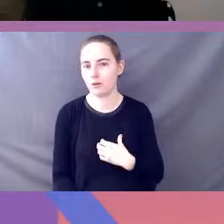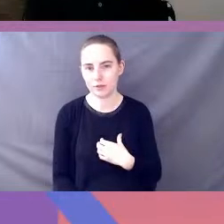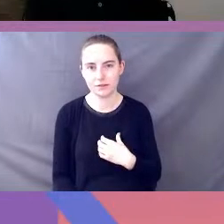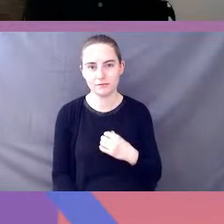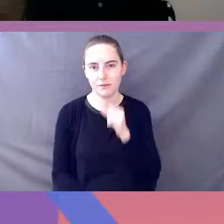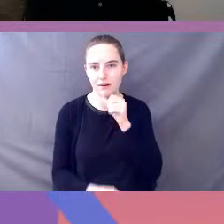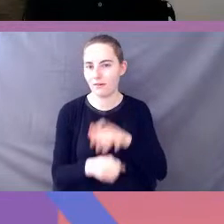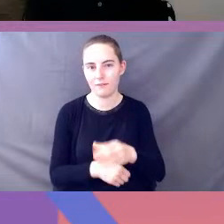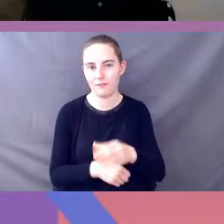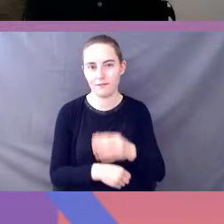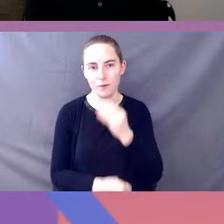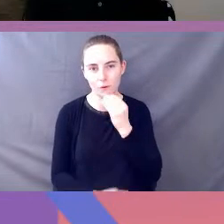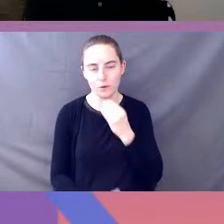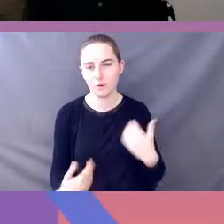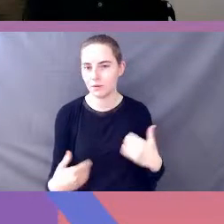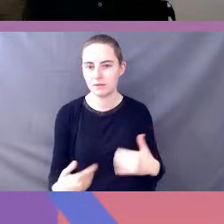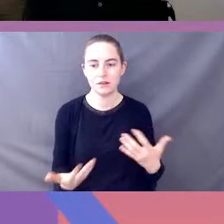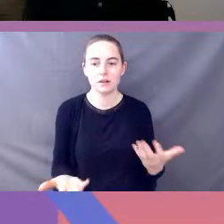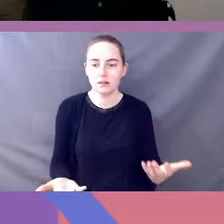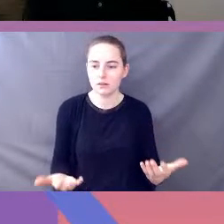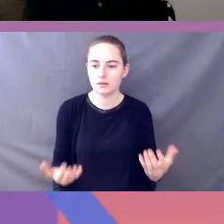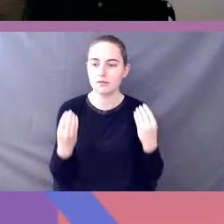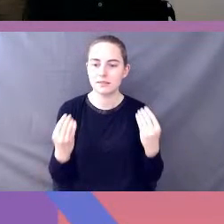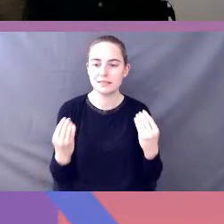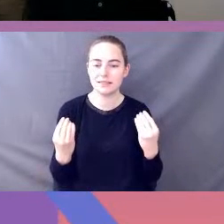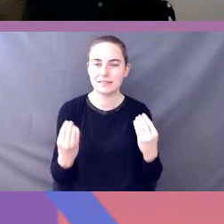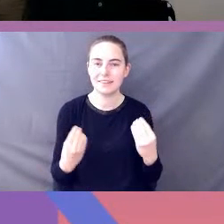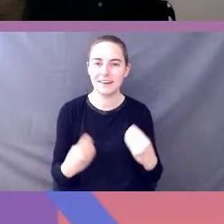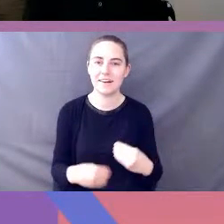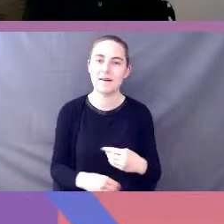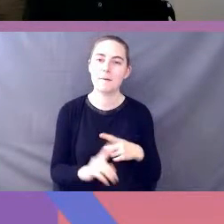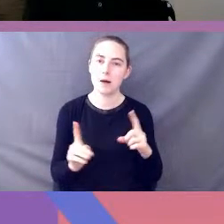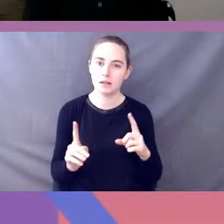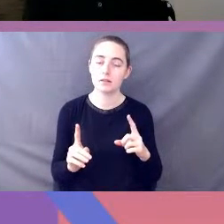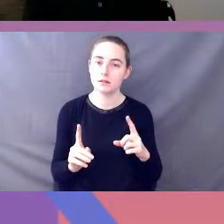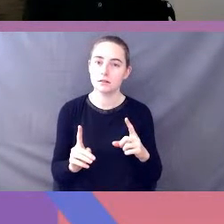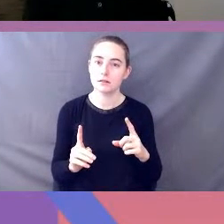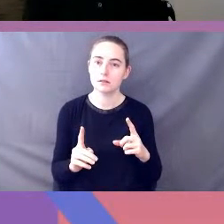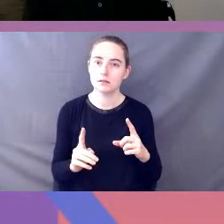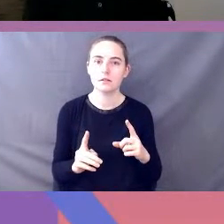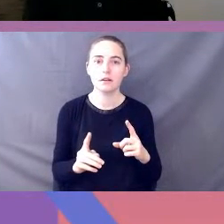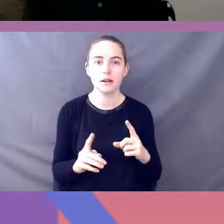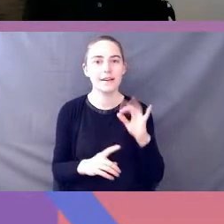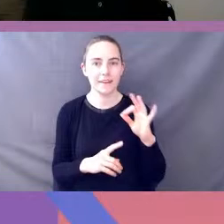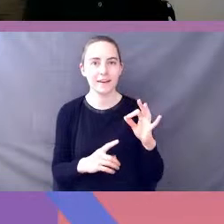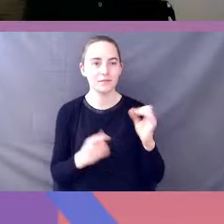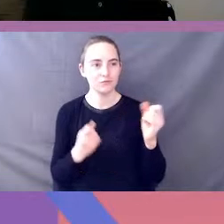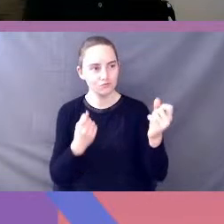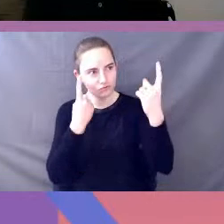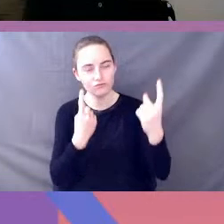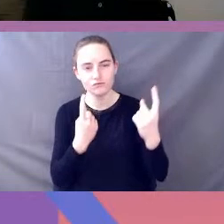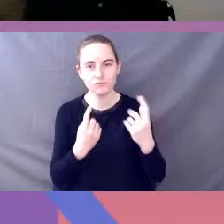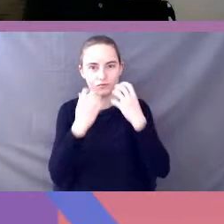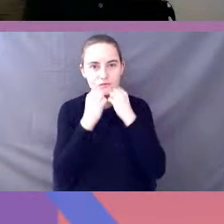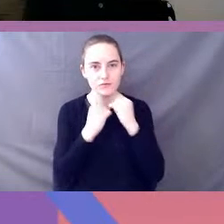all depends. But as long as it aligns, and I think that helps me feel safe, and I can have that demand,